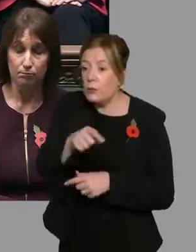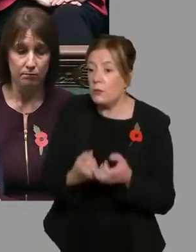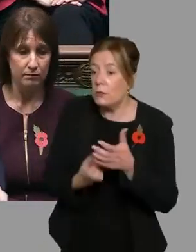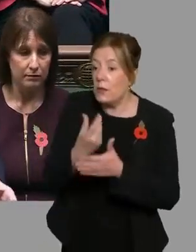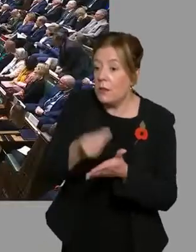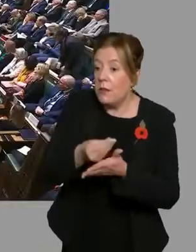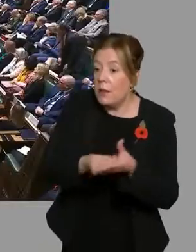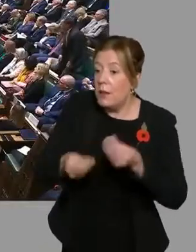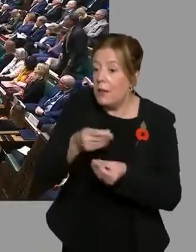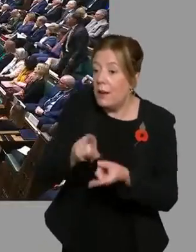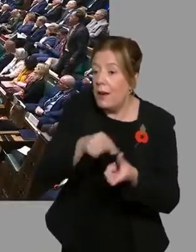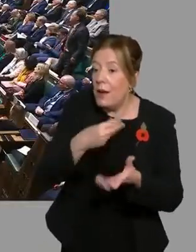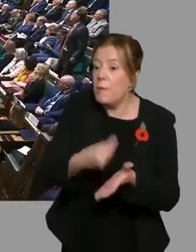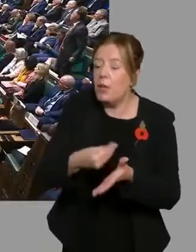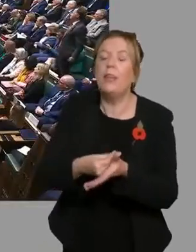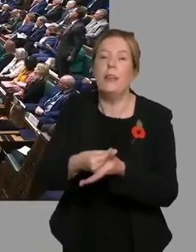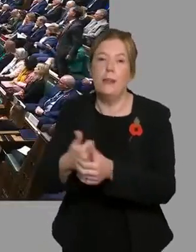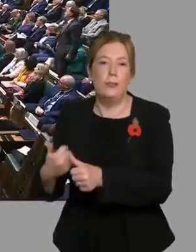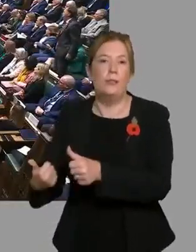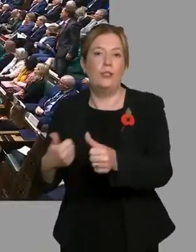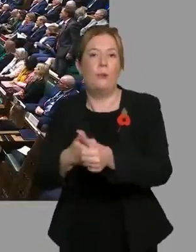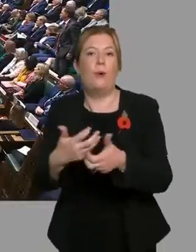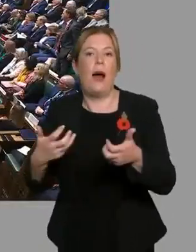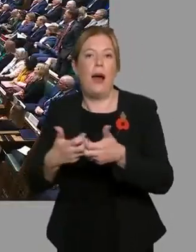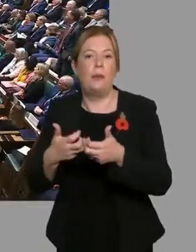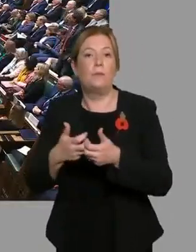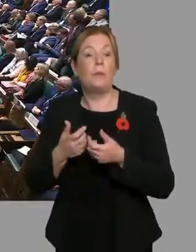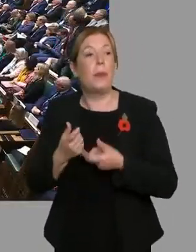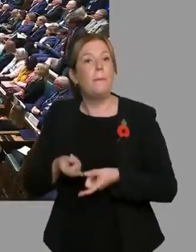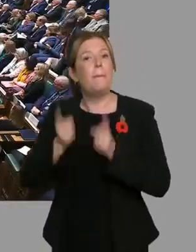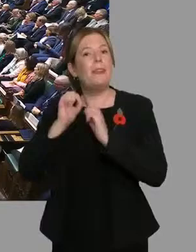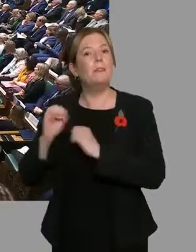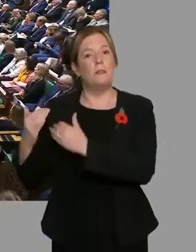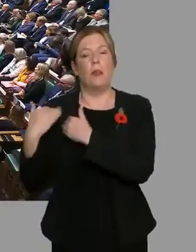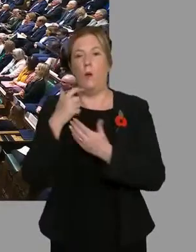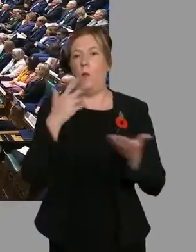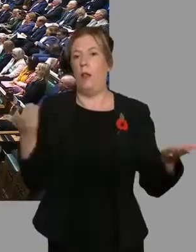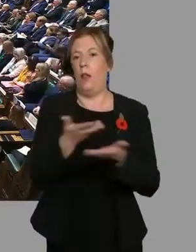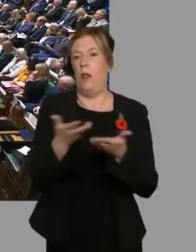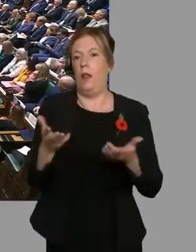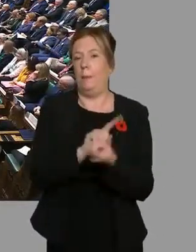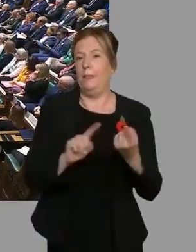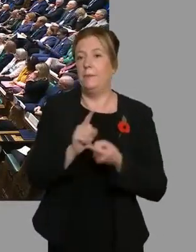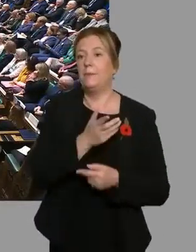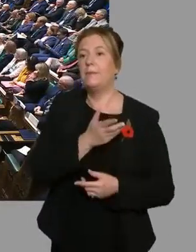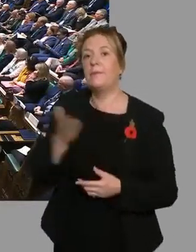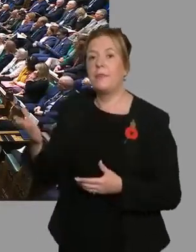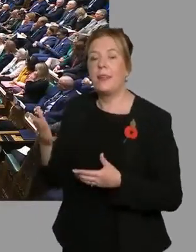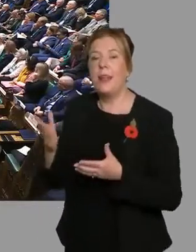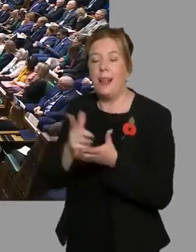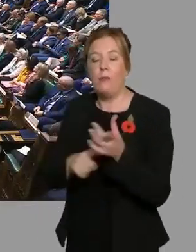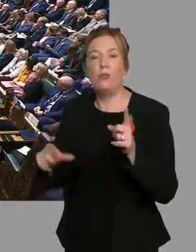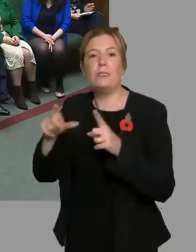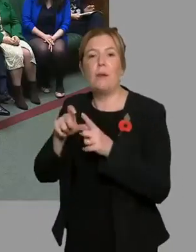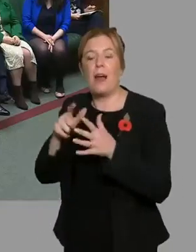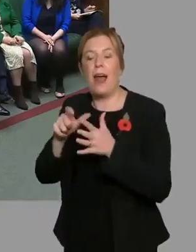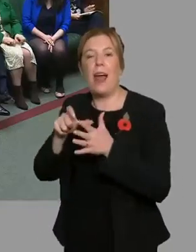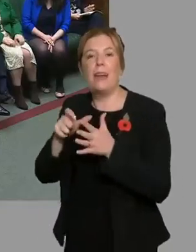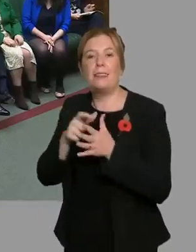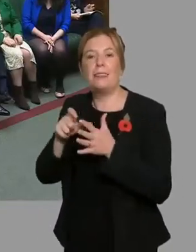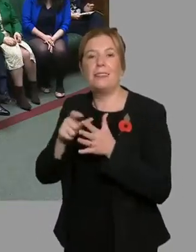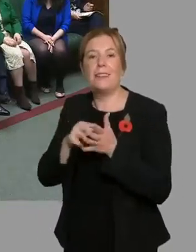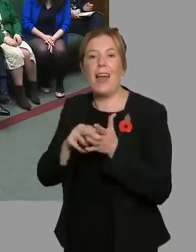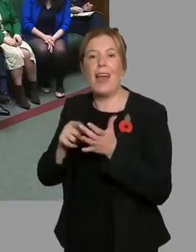minister. Leader of the Liberal Democrats, Sir Ed Davey. Can I join the Prime Minister in his comments about